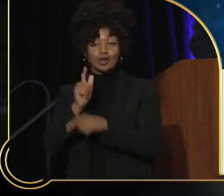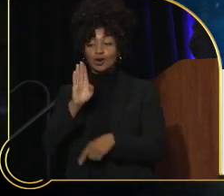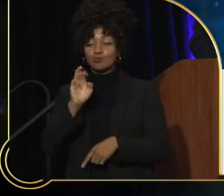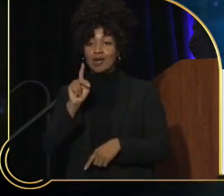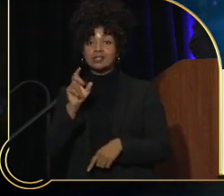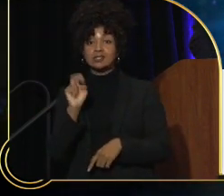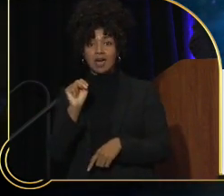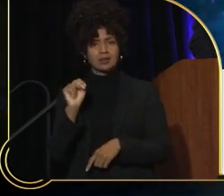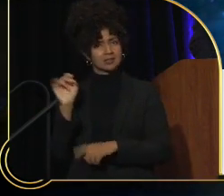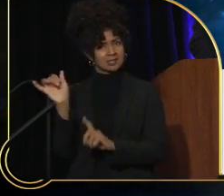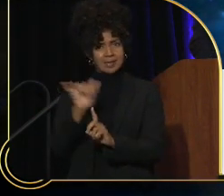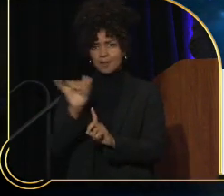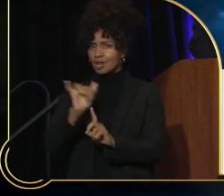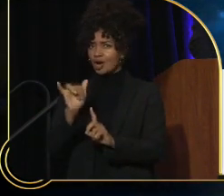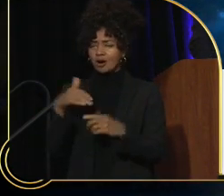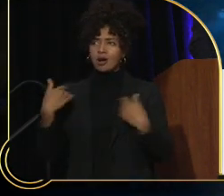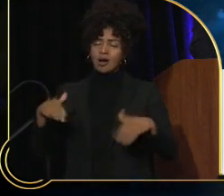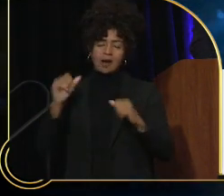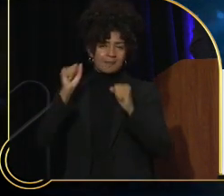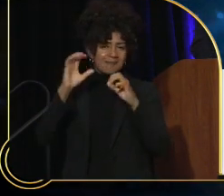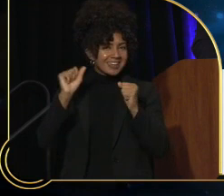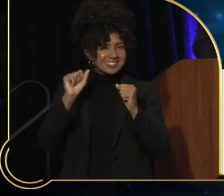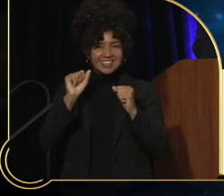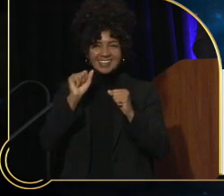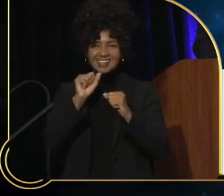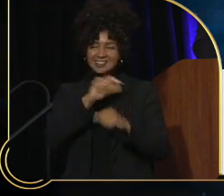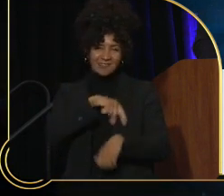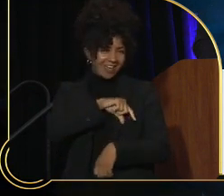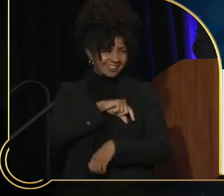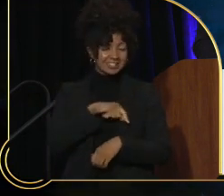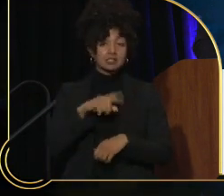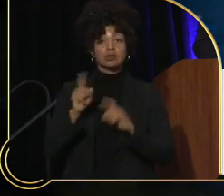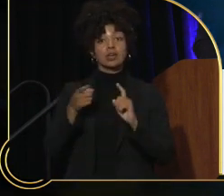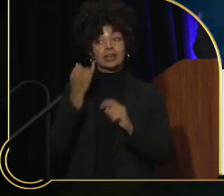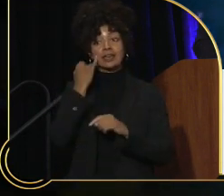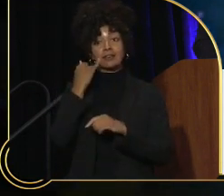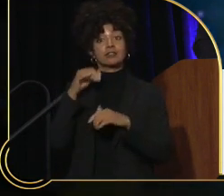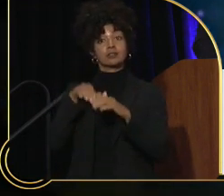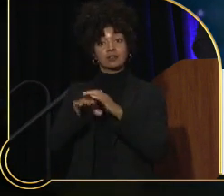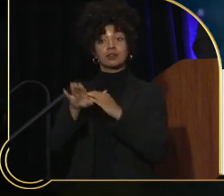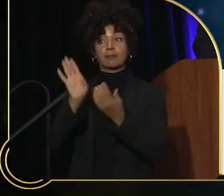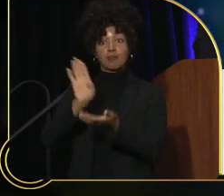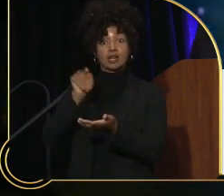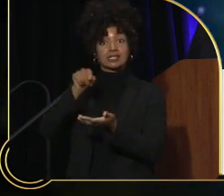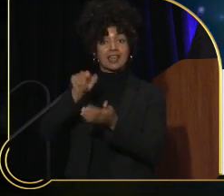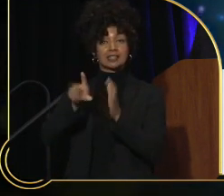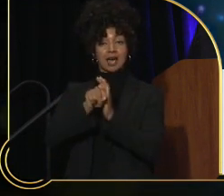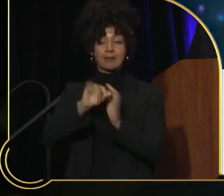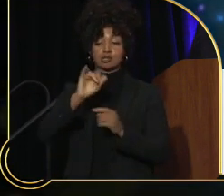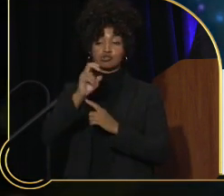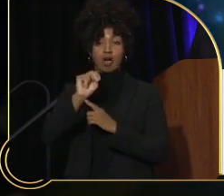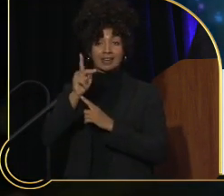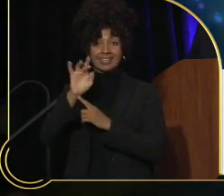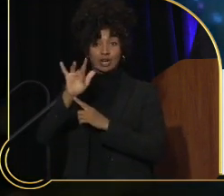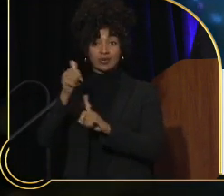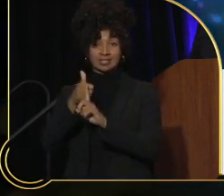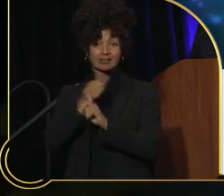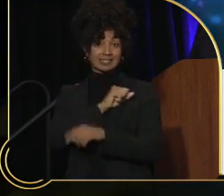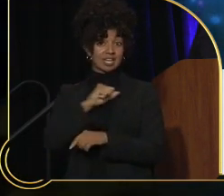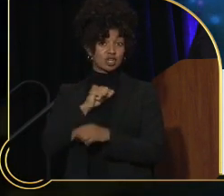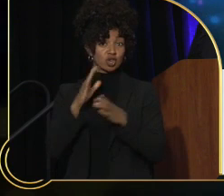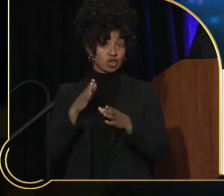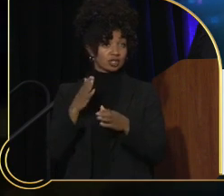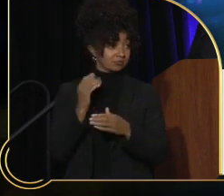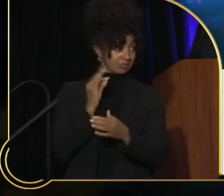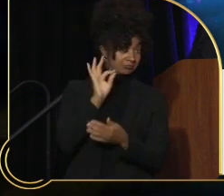has just as many great qualities. You know, if you went to Boston when John Kerry was the senator, and you know something about John